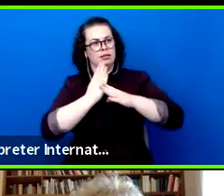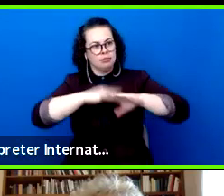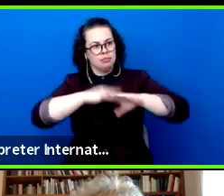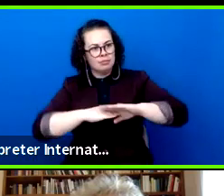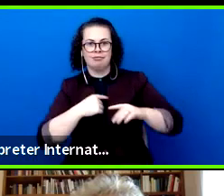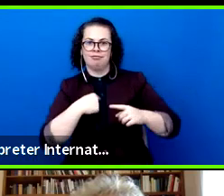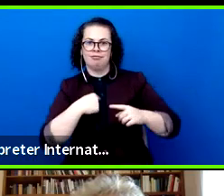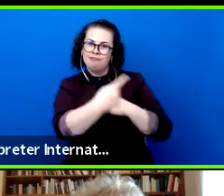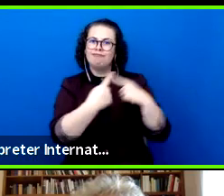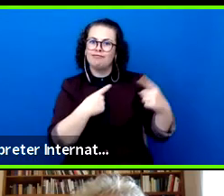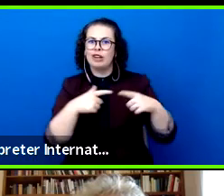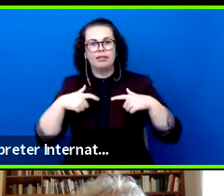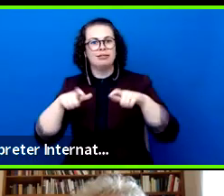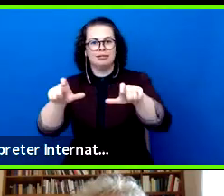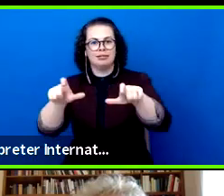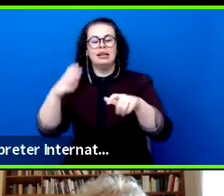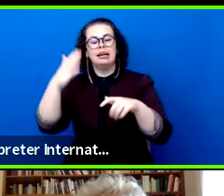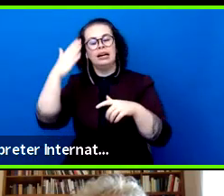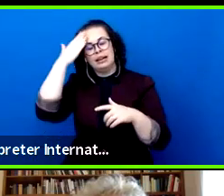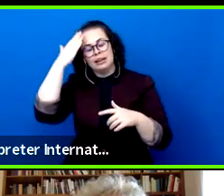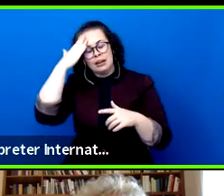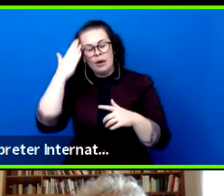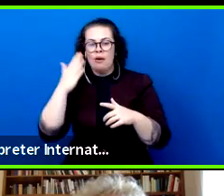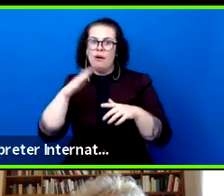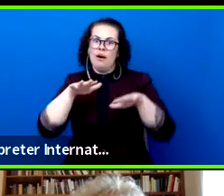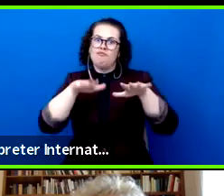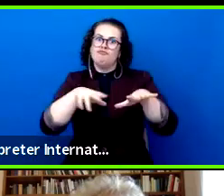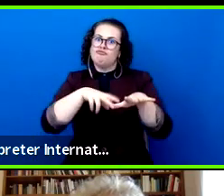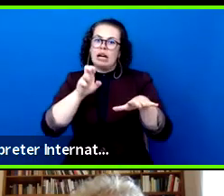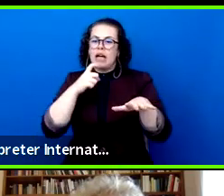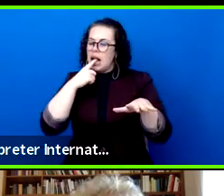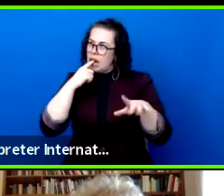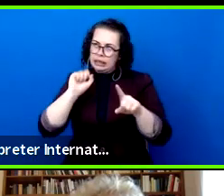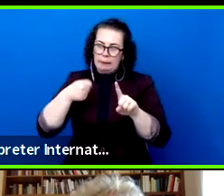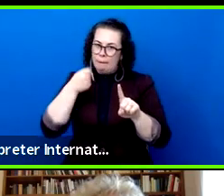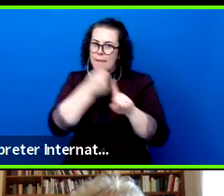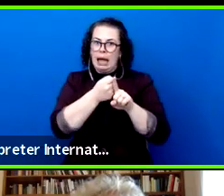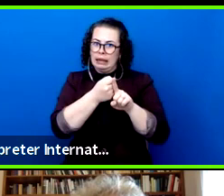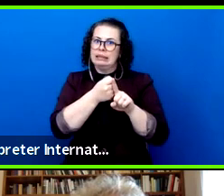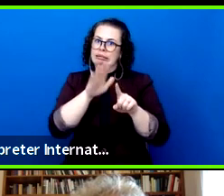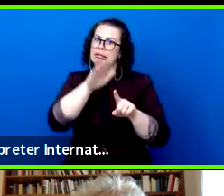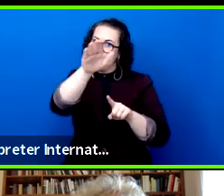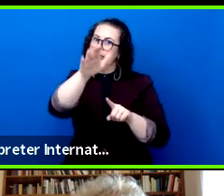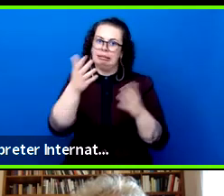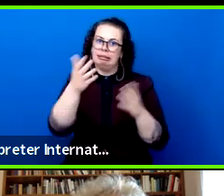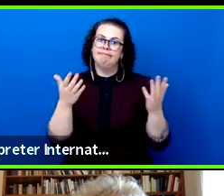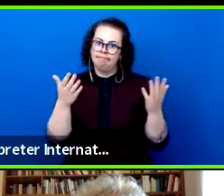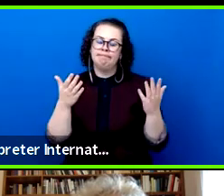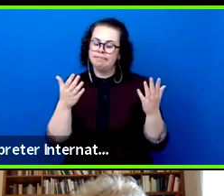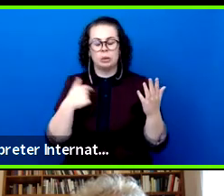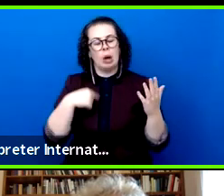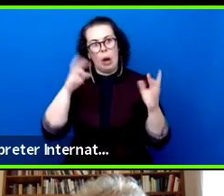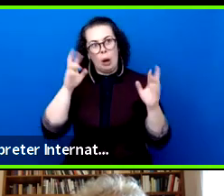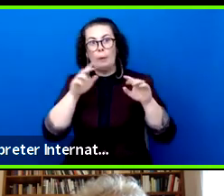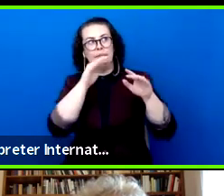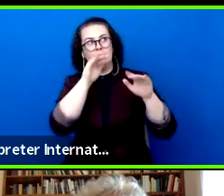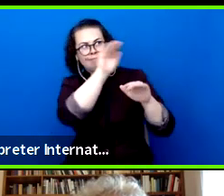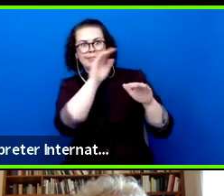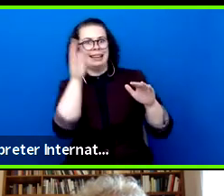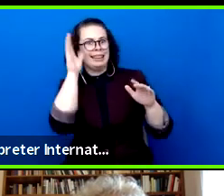sector and the devastating impact that Brexit in particular would have on it. Thank you for that. And I echo that on behalf